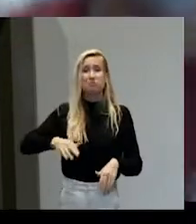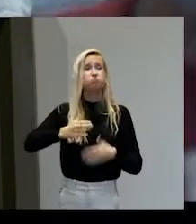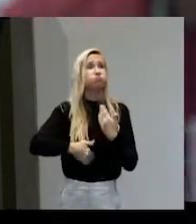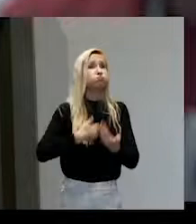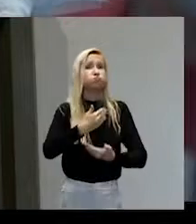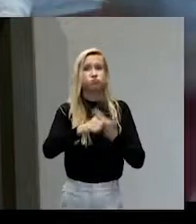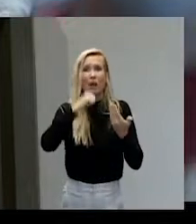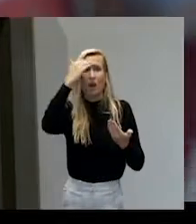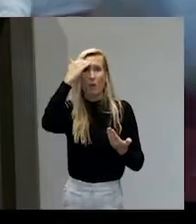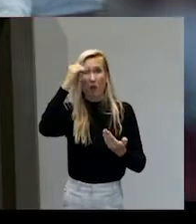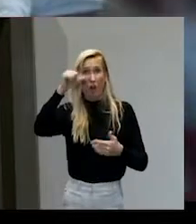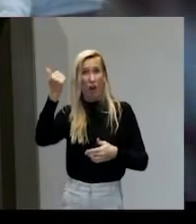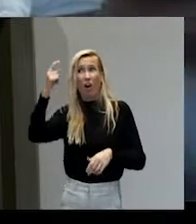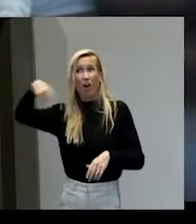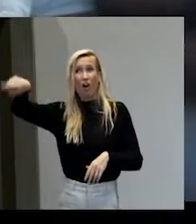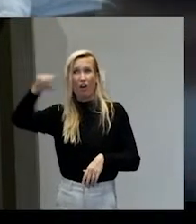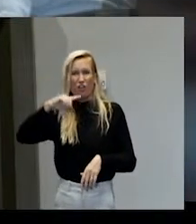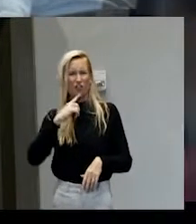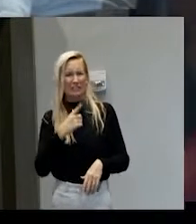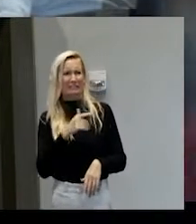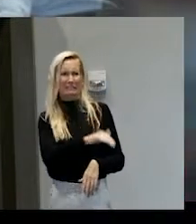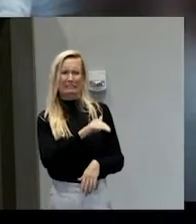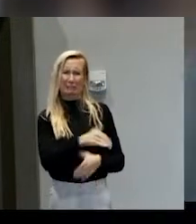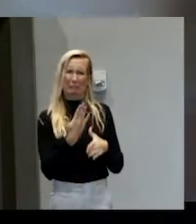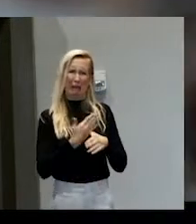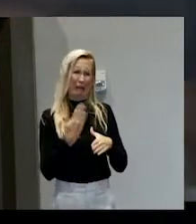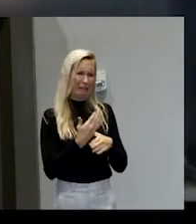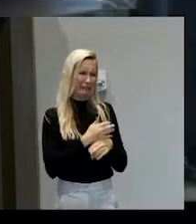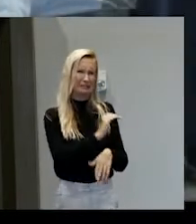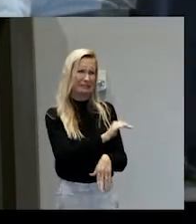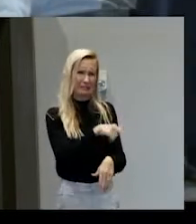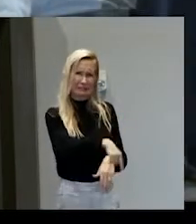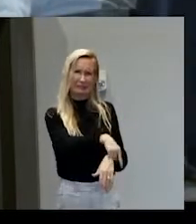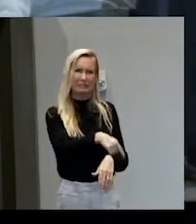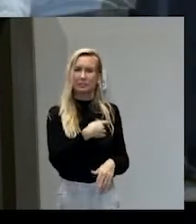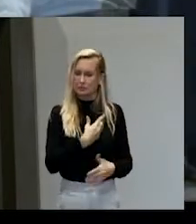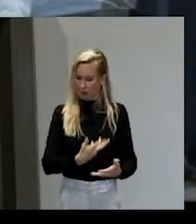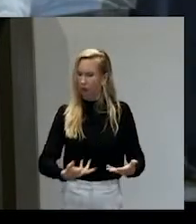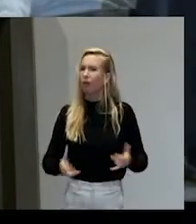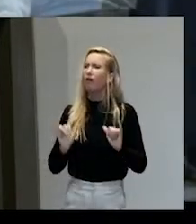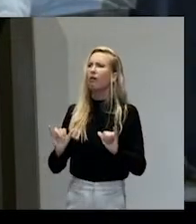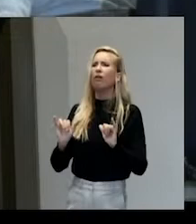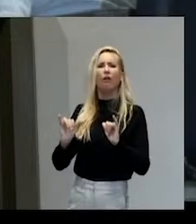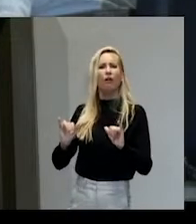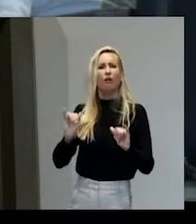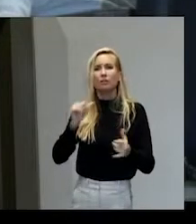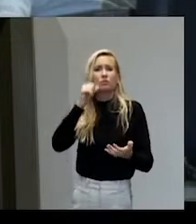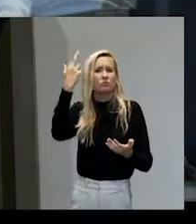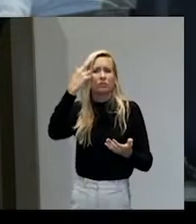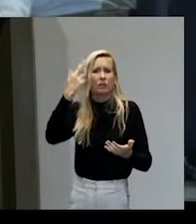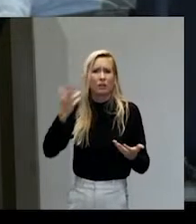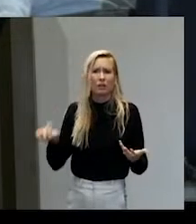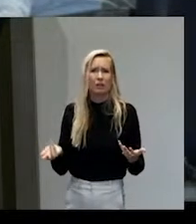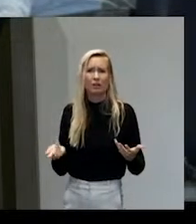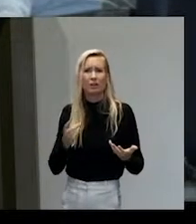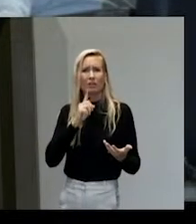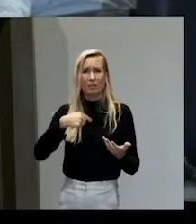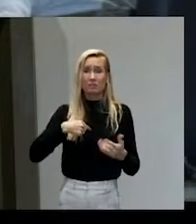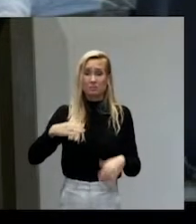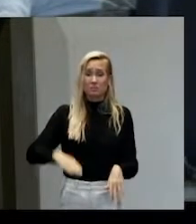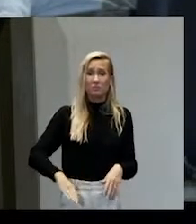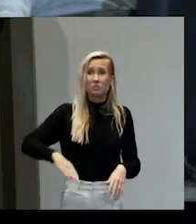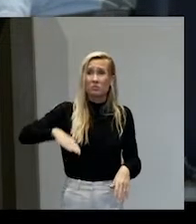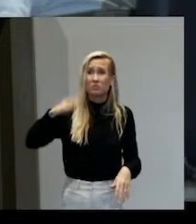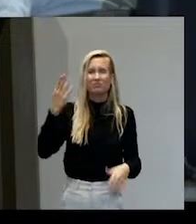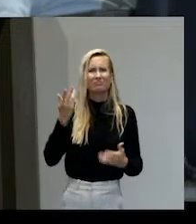that will call me out as different. And as a, you know, when I was growing up, that was really difficult because I would get made